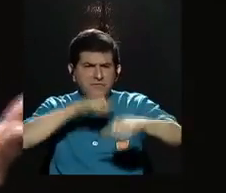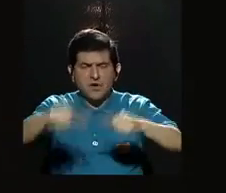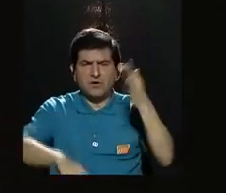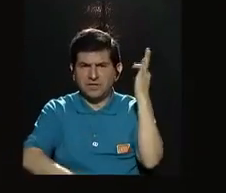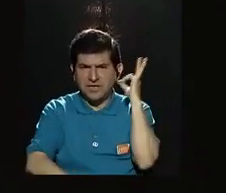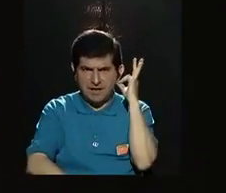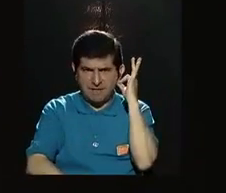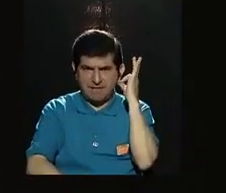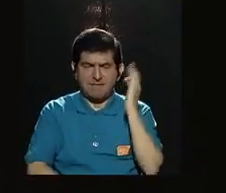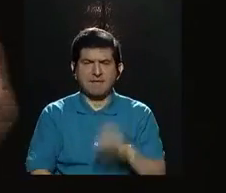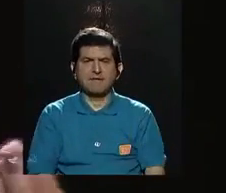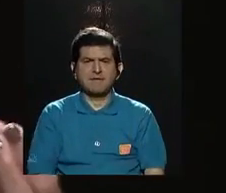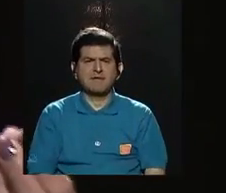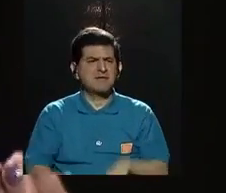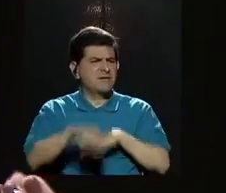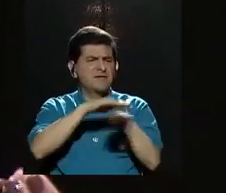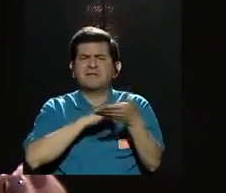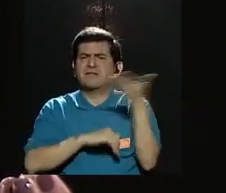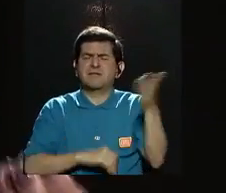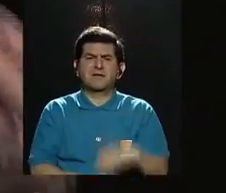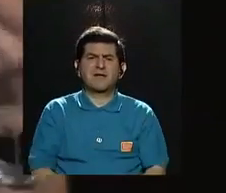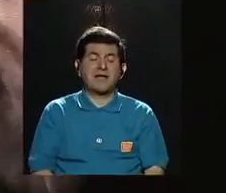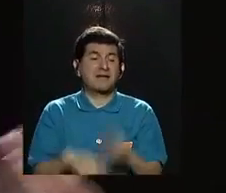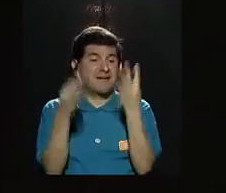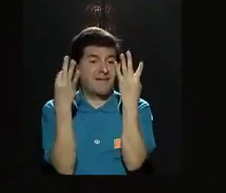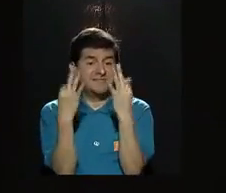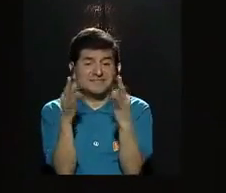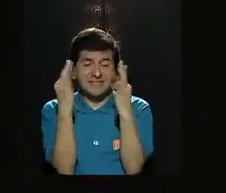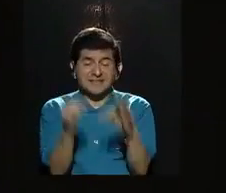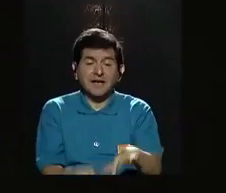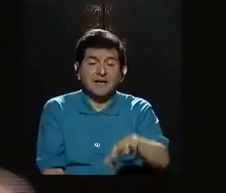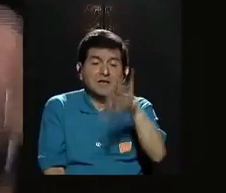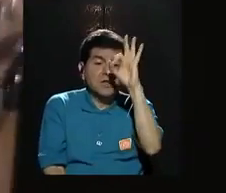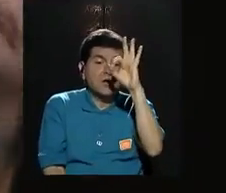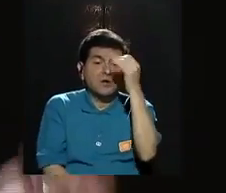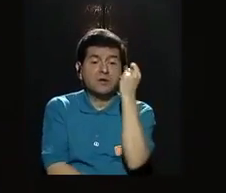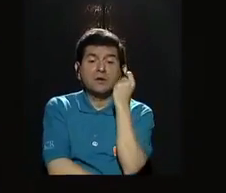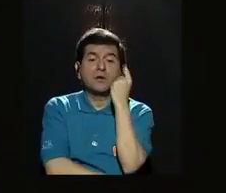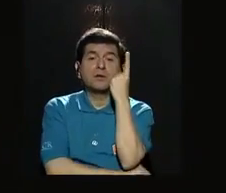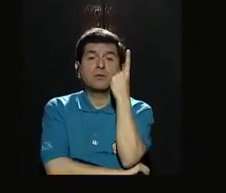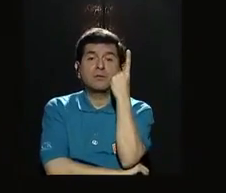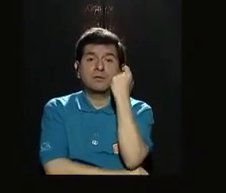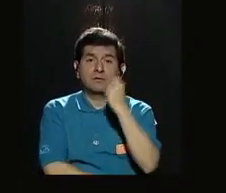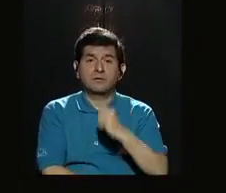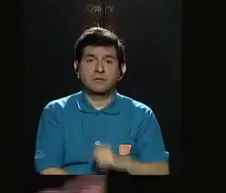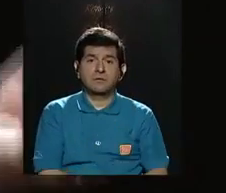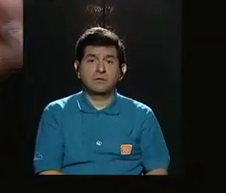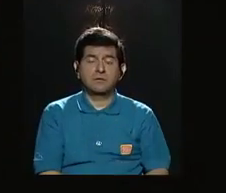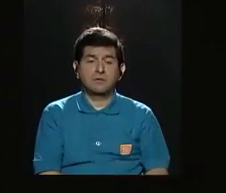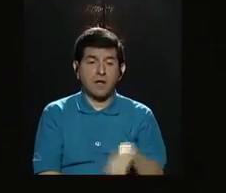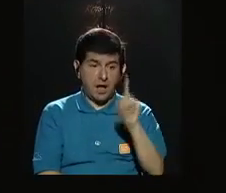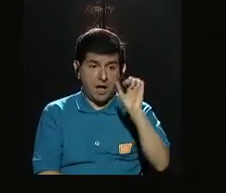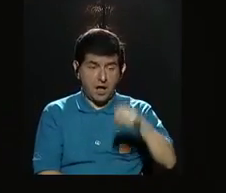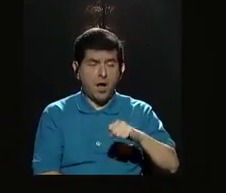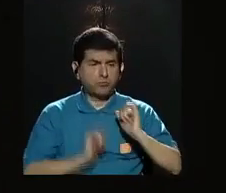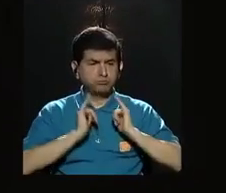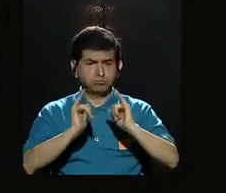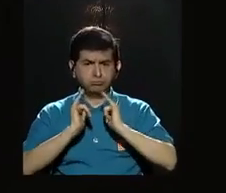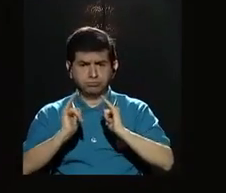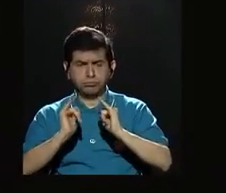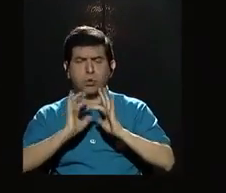resides in the mandate to seek understanding of affinities and